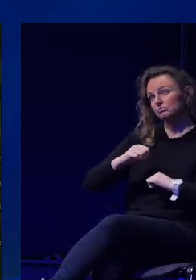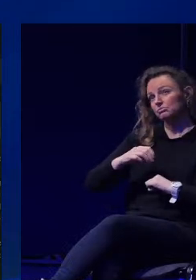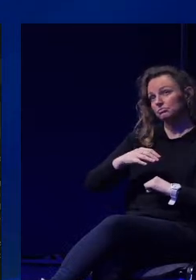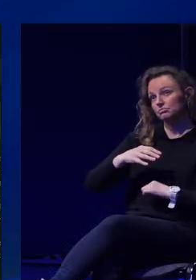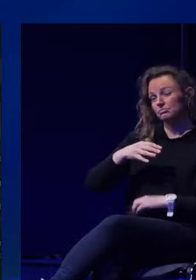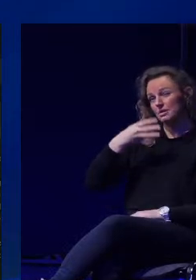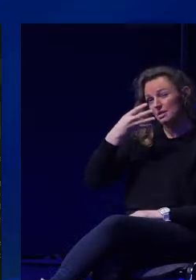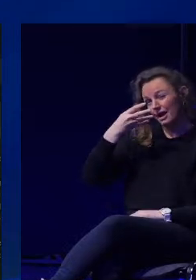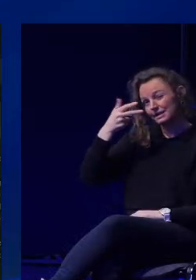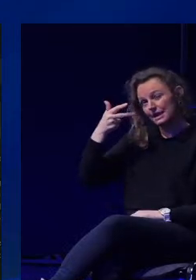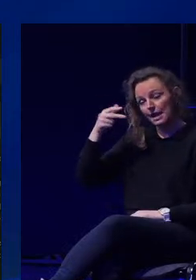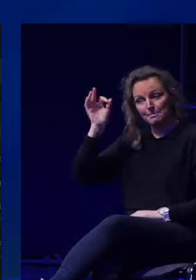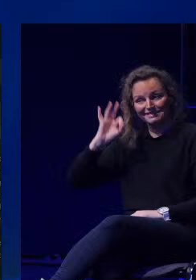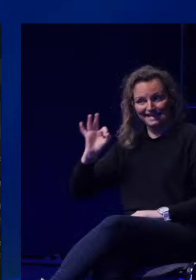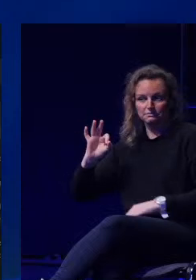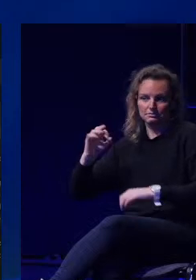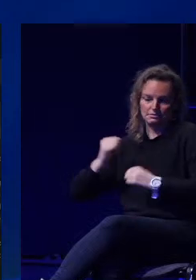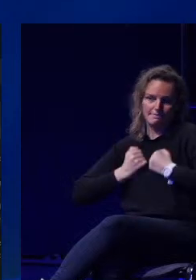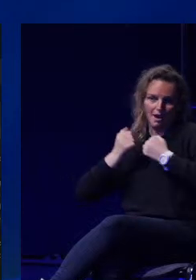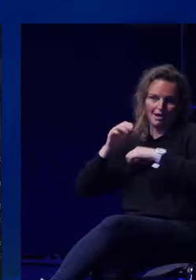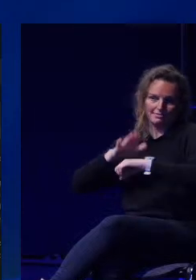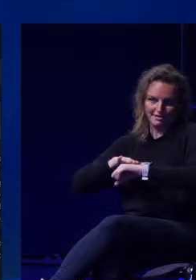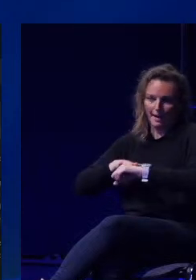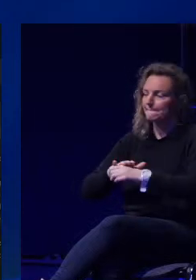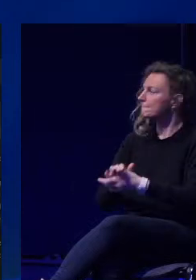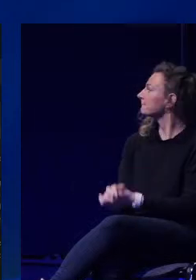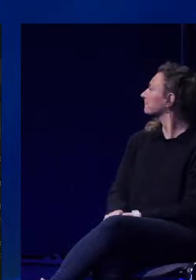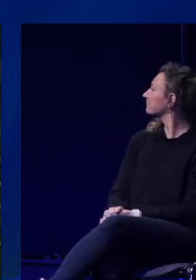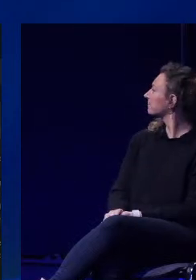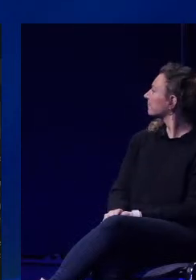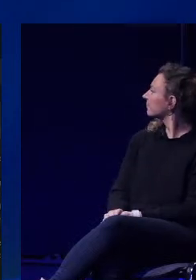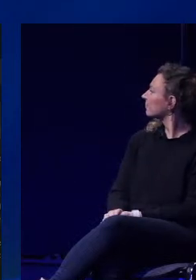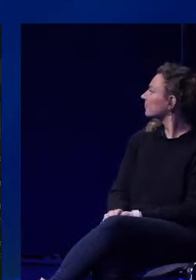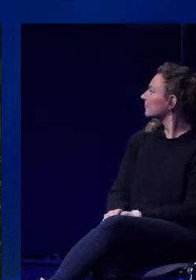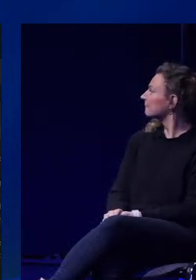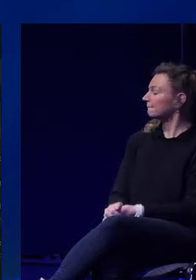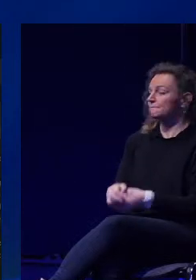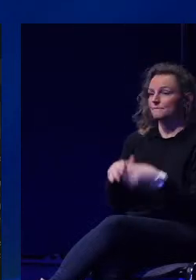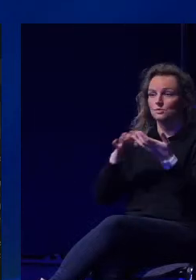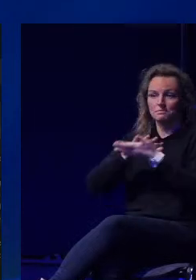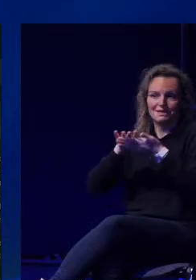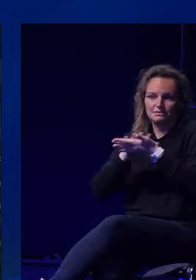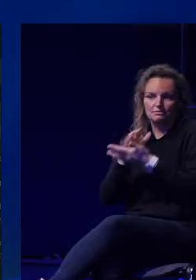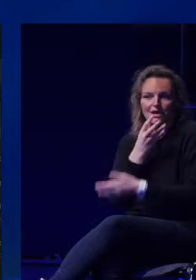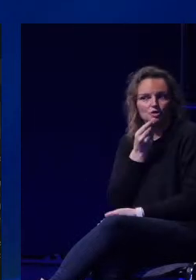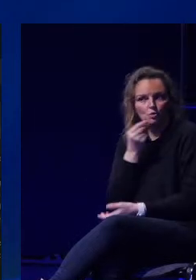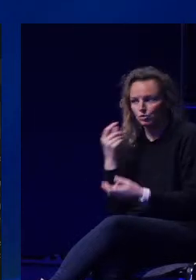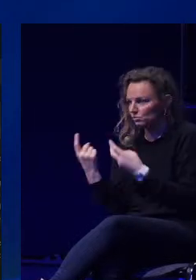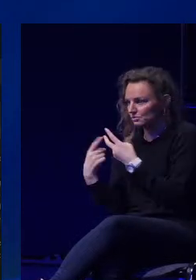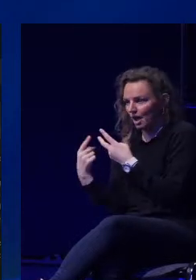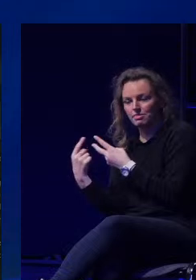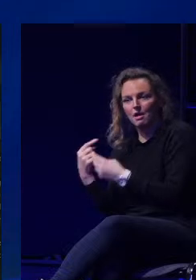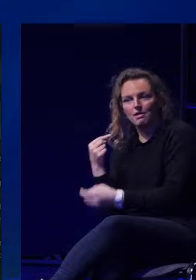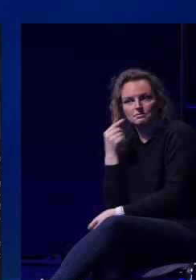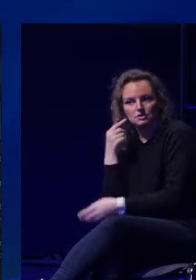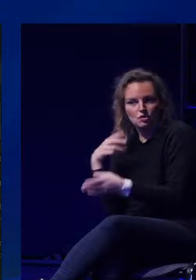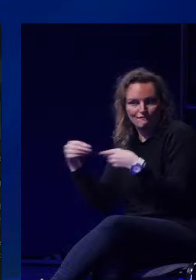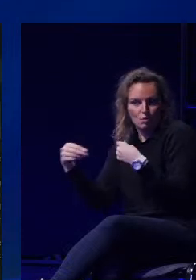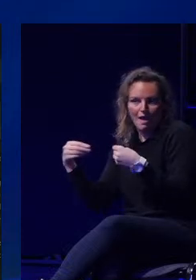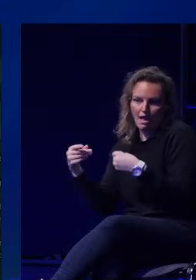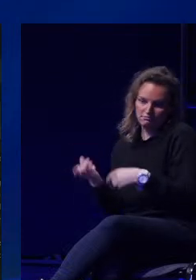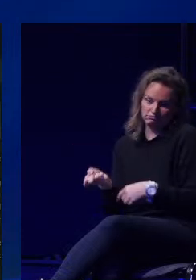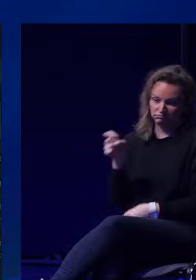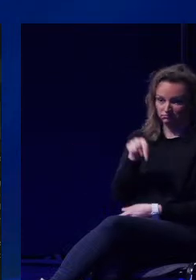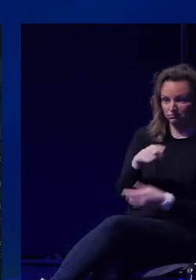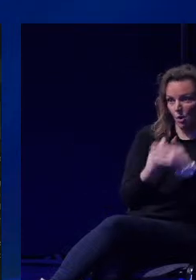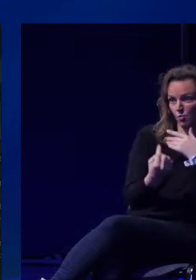98% of the time. So, right, so I don't open another software is the key.